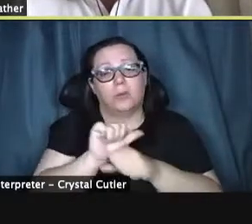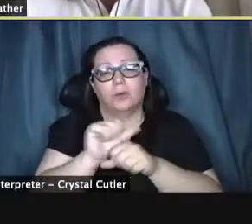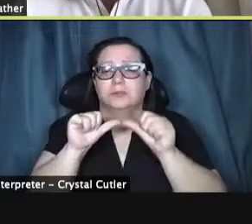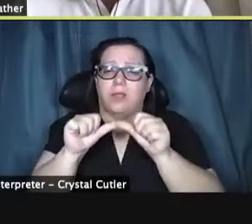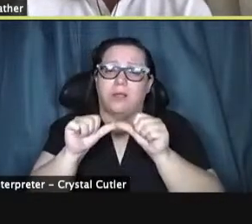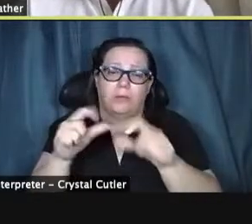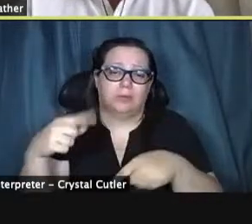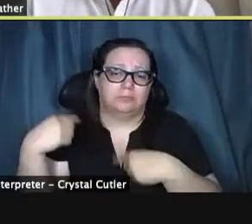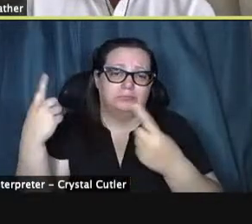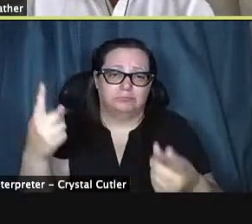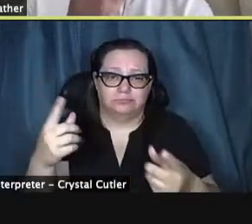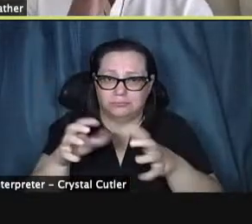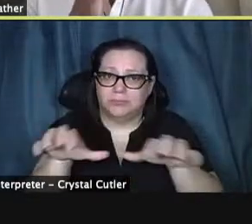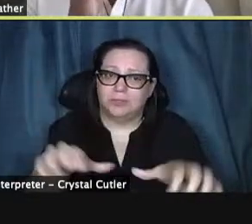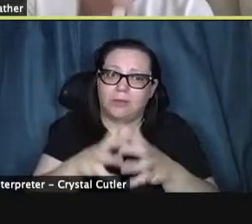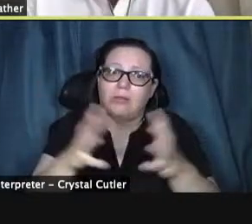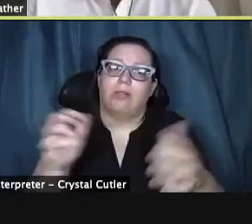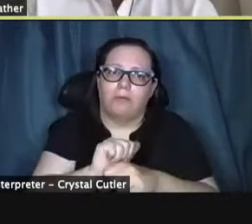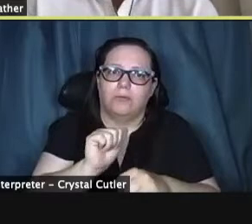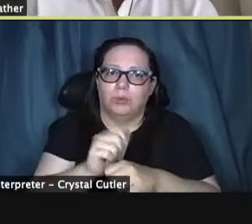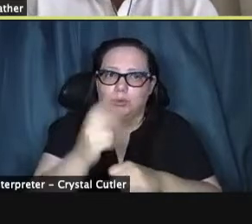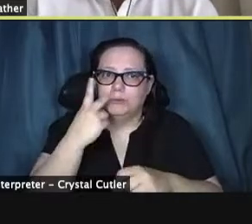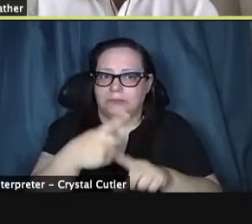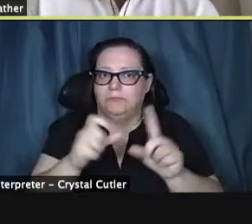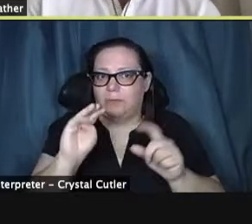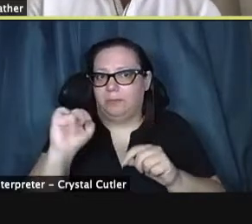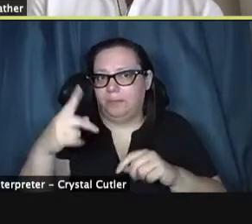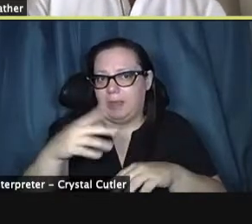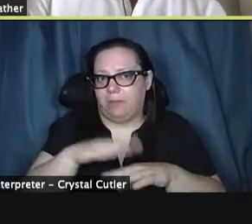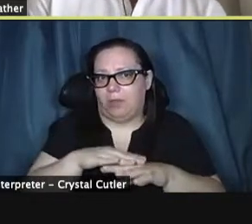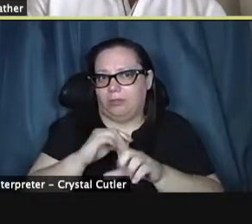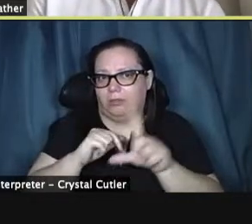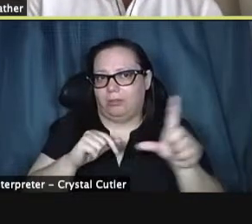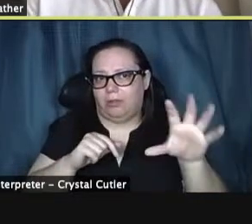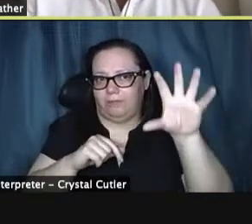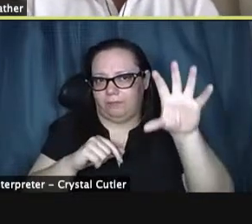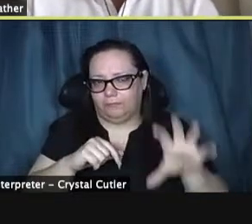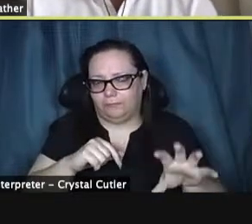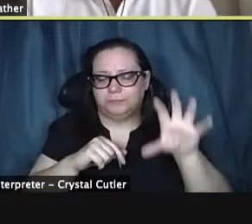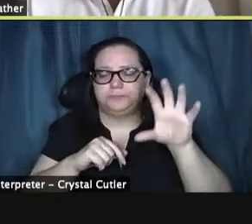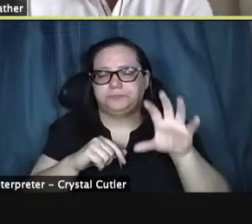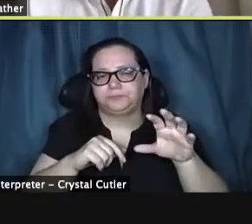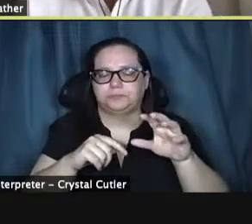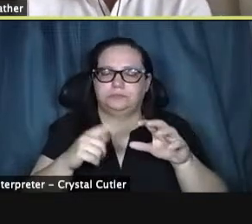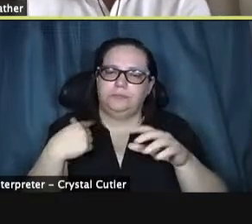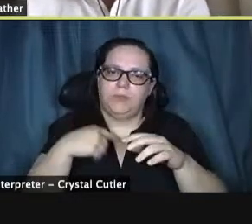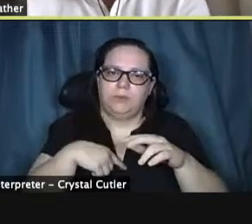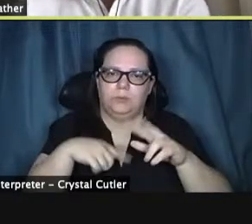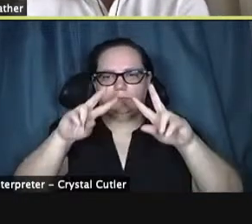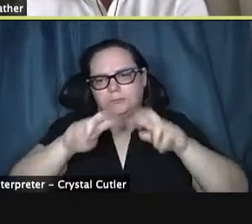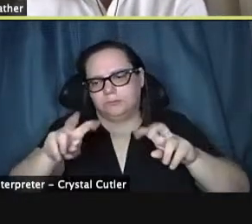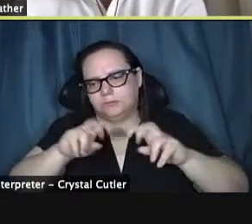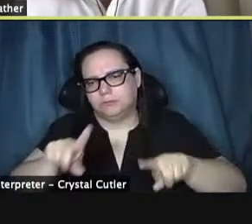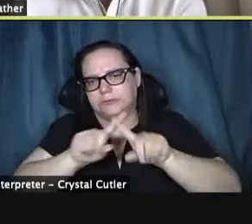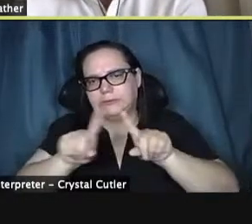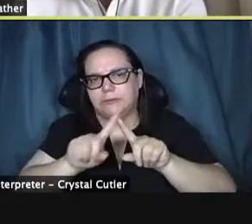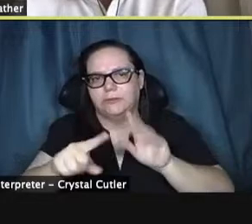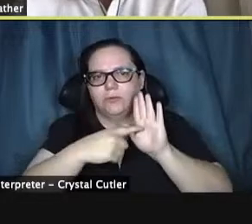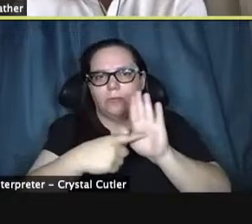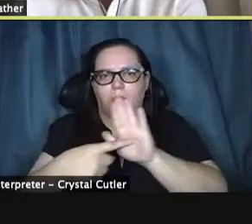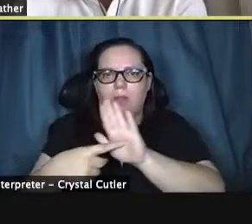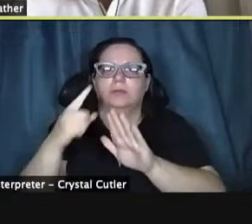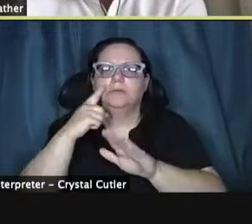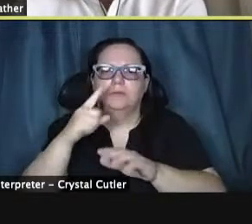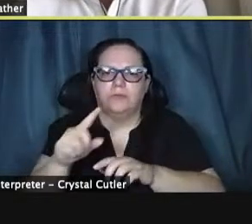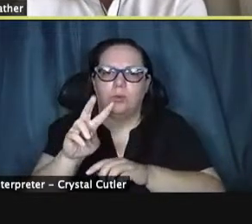work, as you can see from the map on the left-hand side, looking at various models for volatile preservation of what we